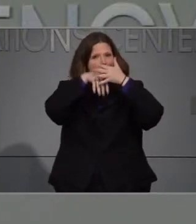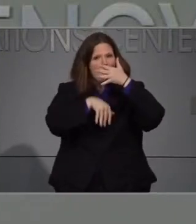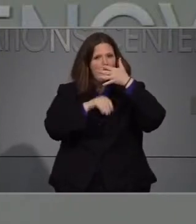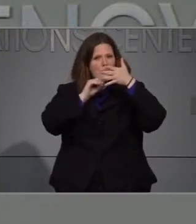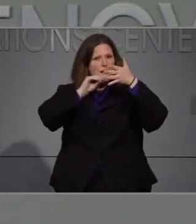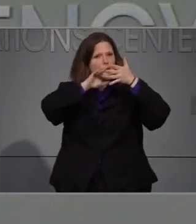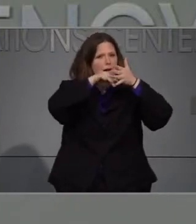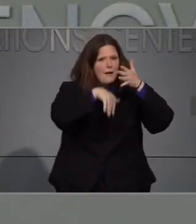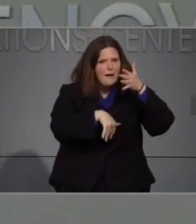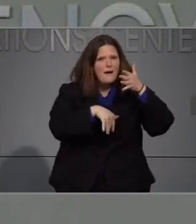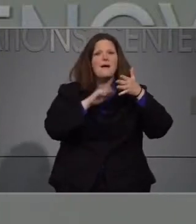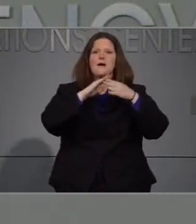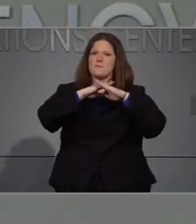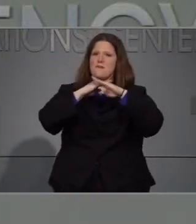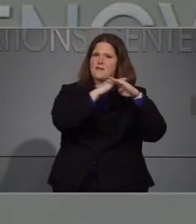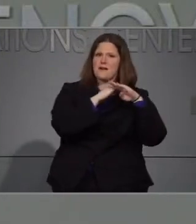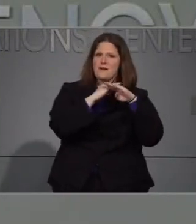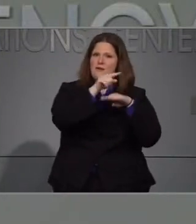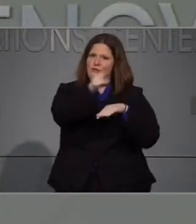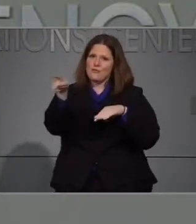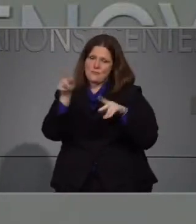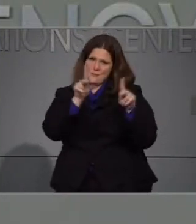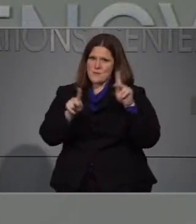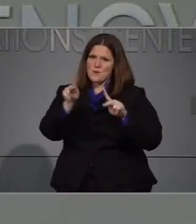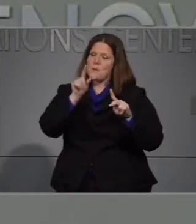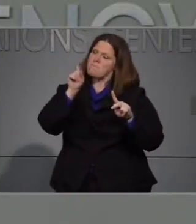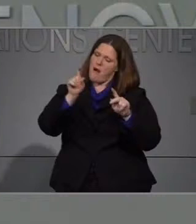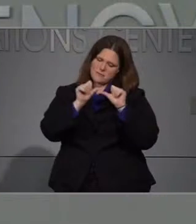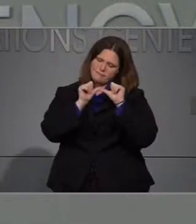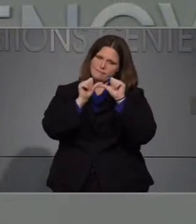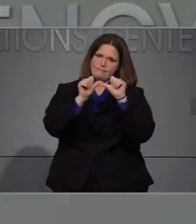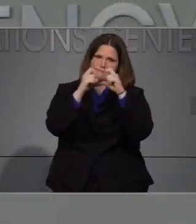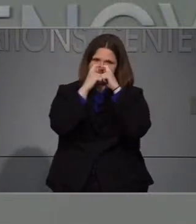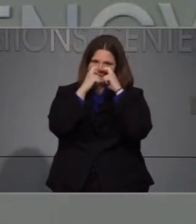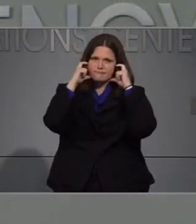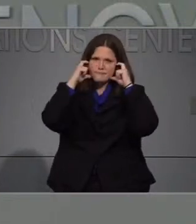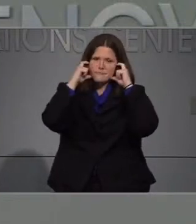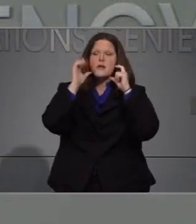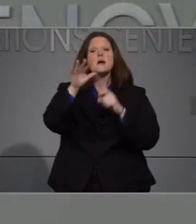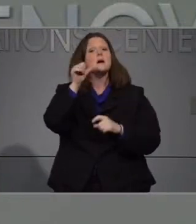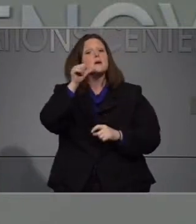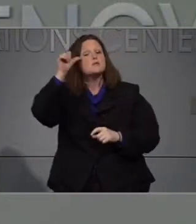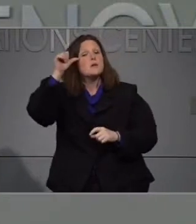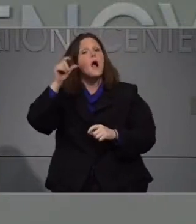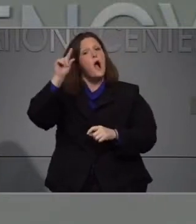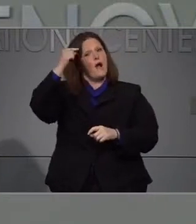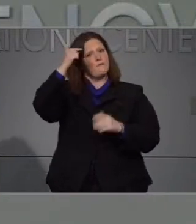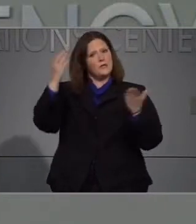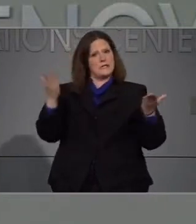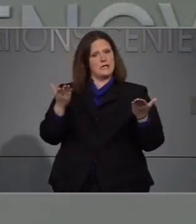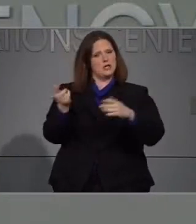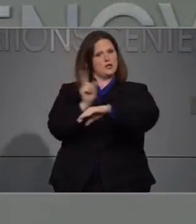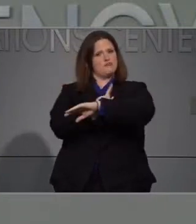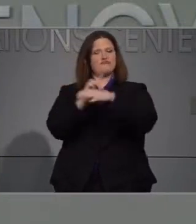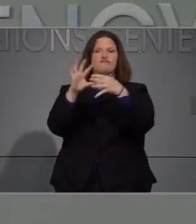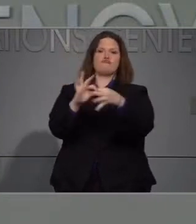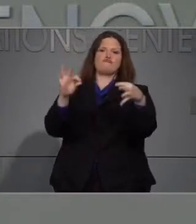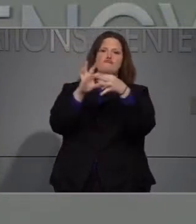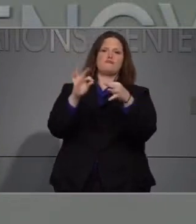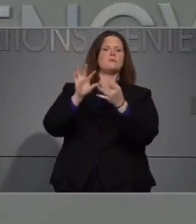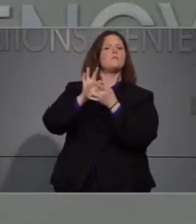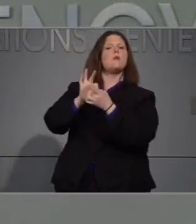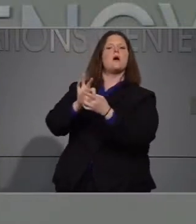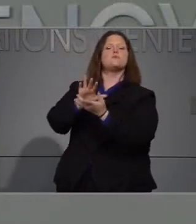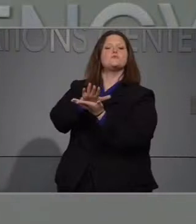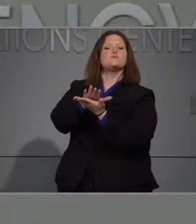and do that consistently. And again, we spent a lot of time yesterday with the governor talking about schools and the importance